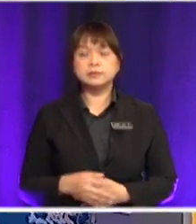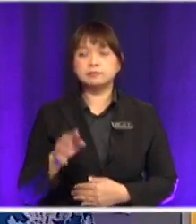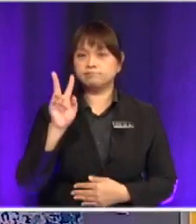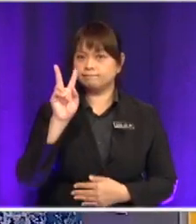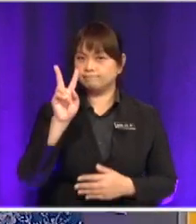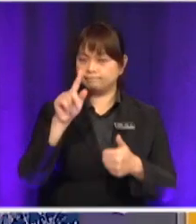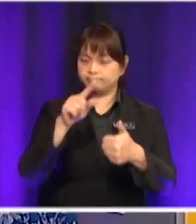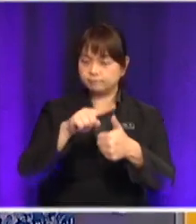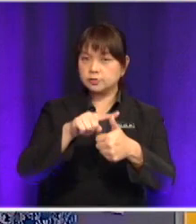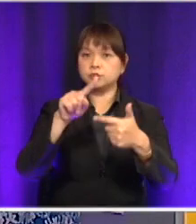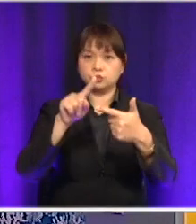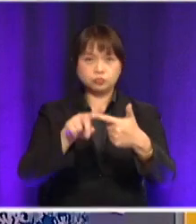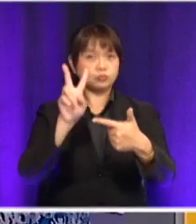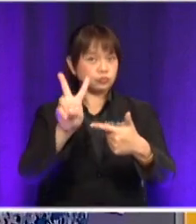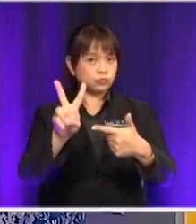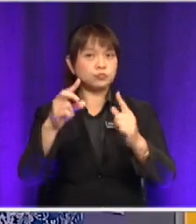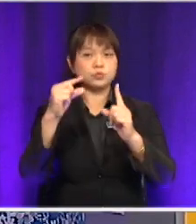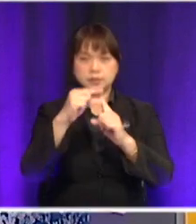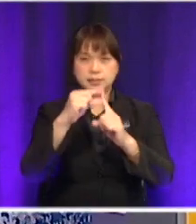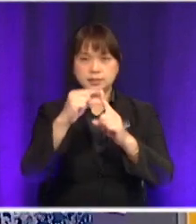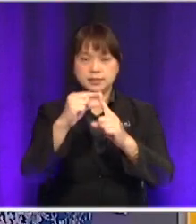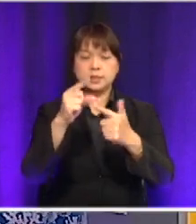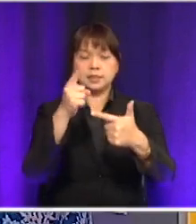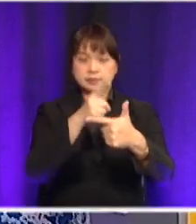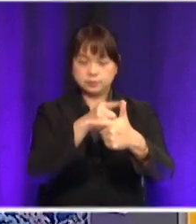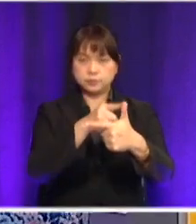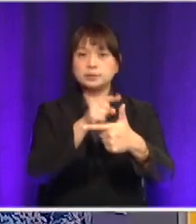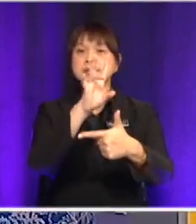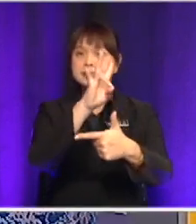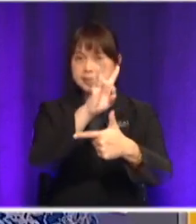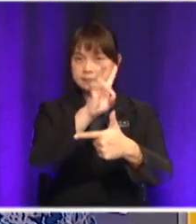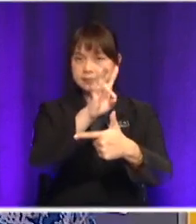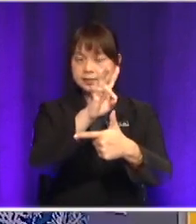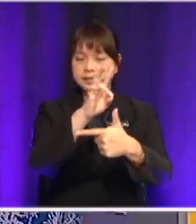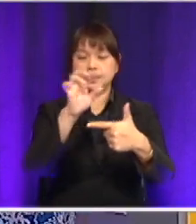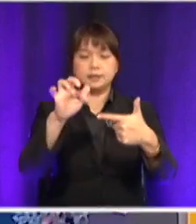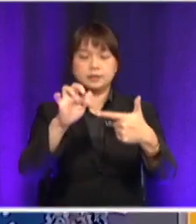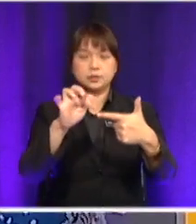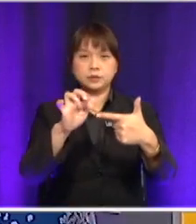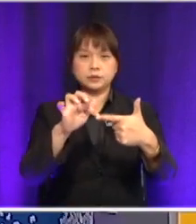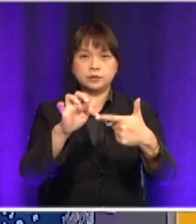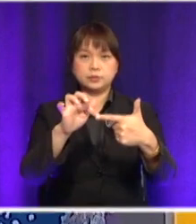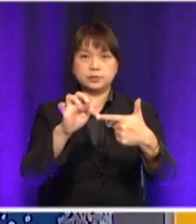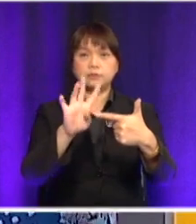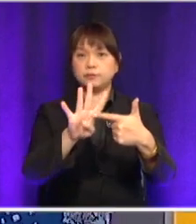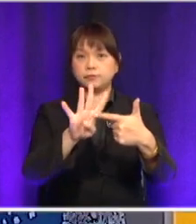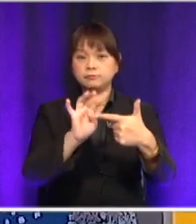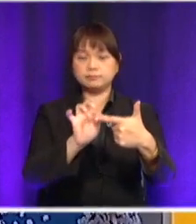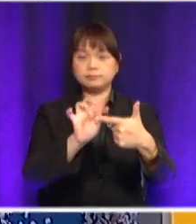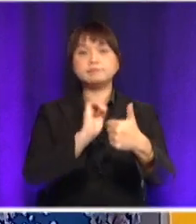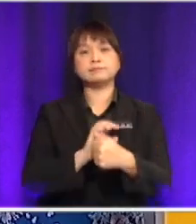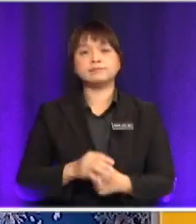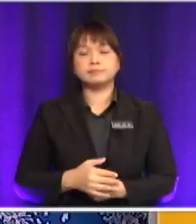letters. Okay. And the first word has 7. Yes, 2, 4, 6, 7 letters.